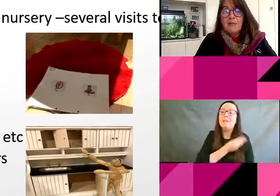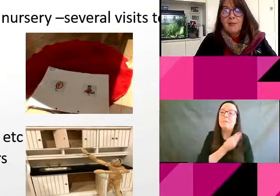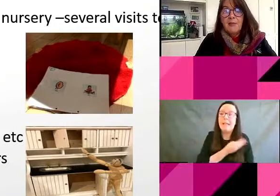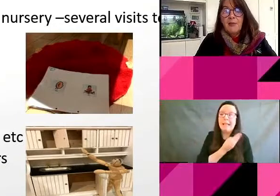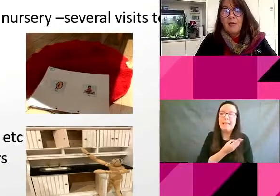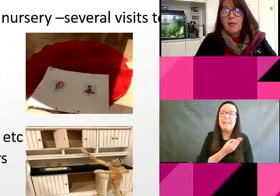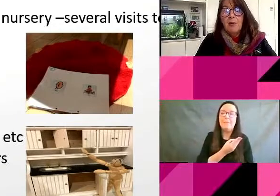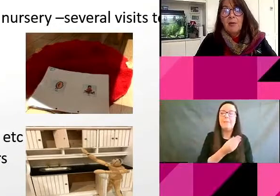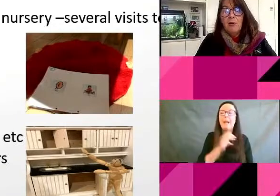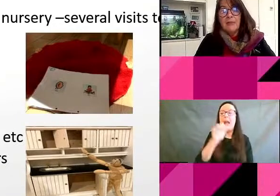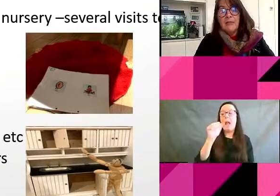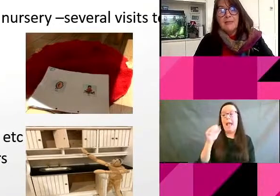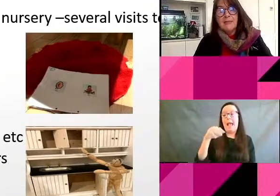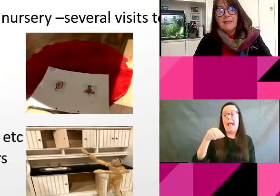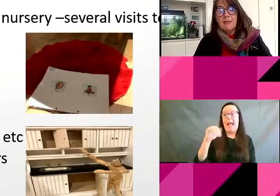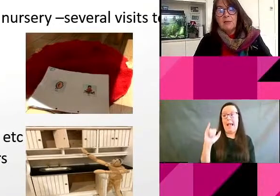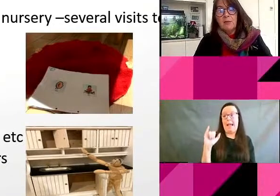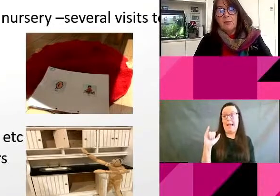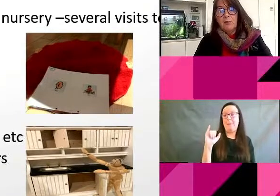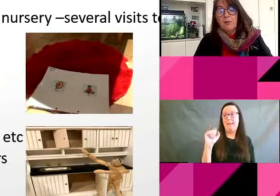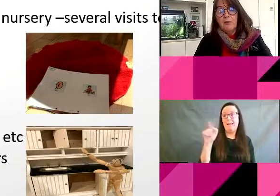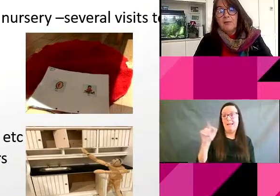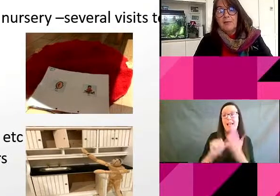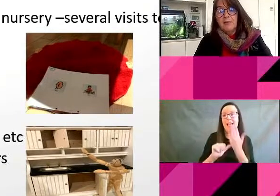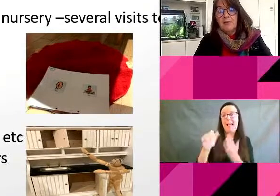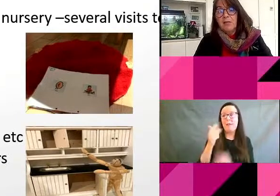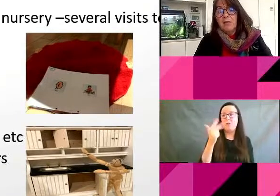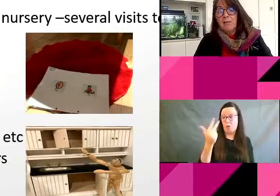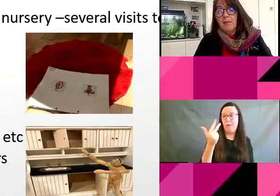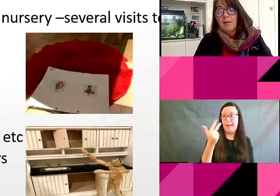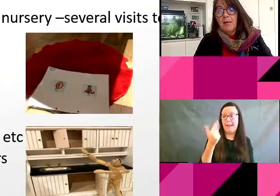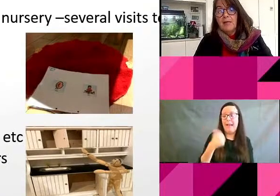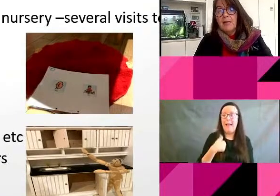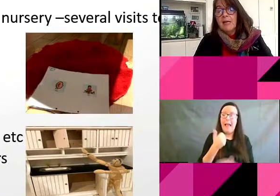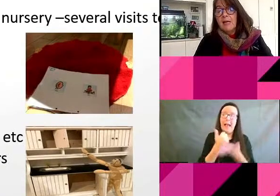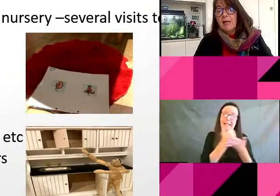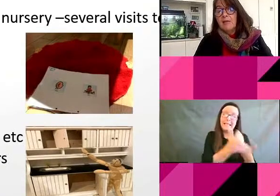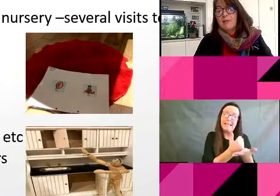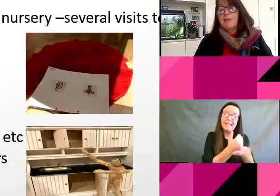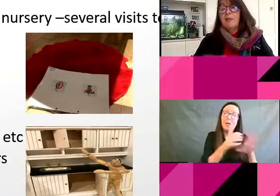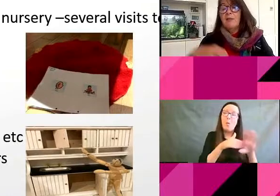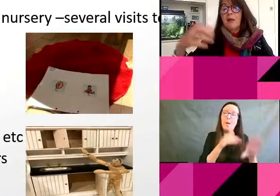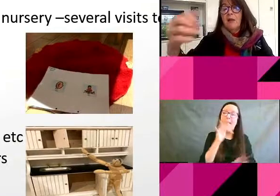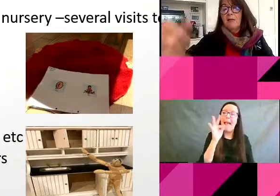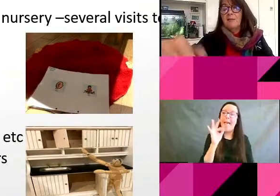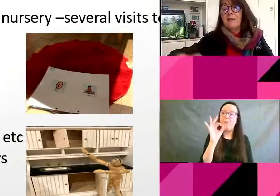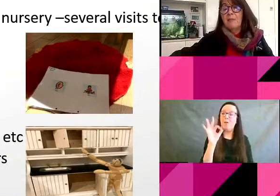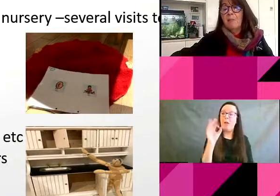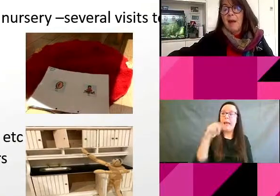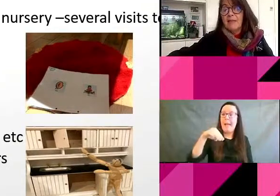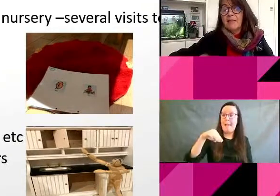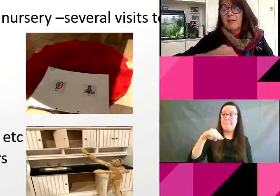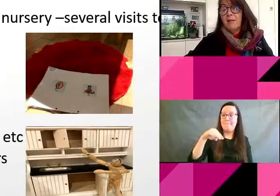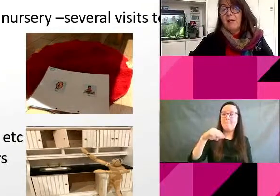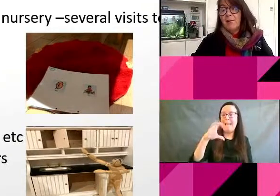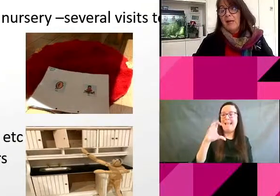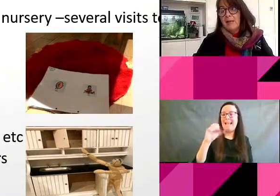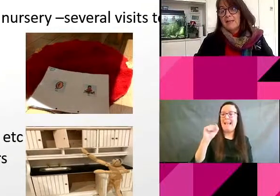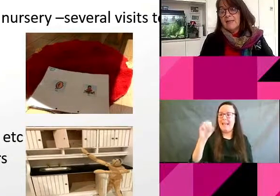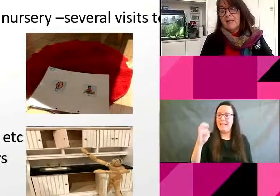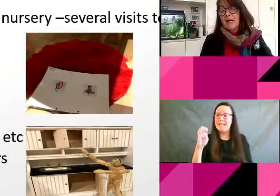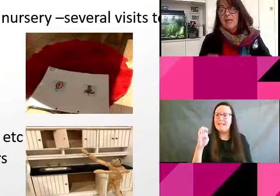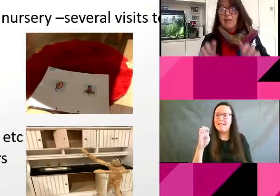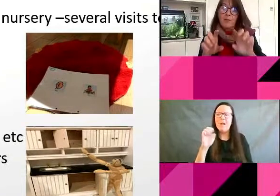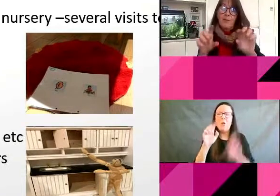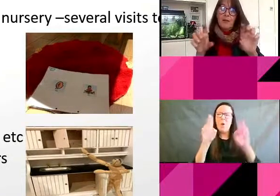Amy is a little three-year-old. I assisted with the first FGM case. And you'll see there's a mat, a red